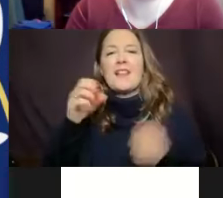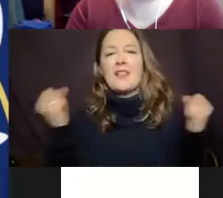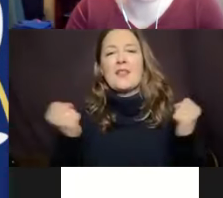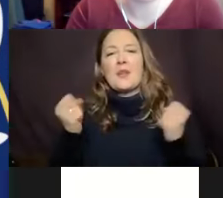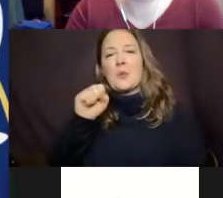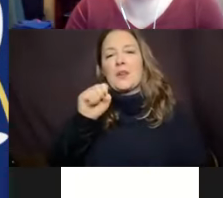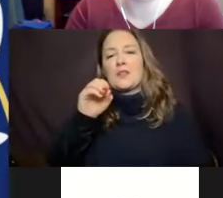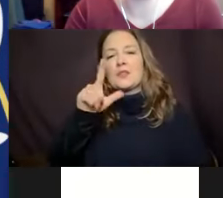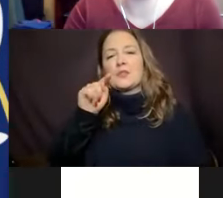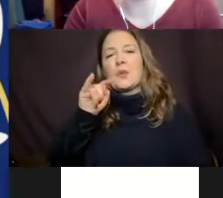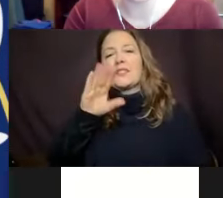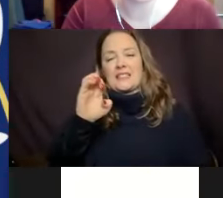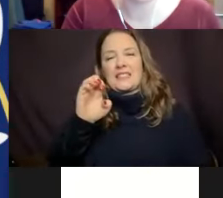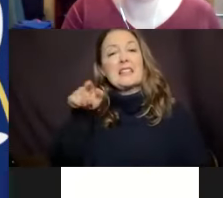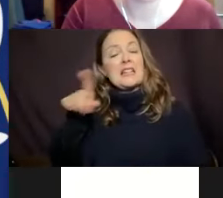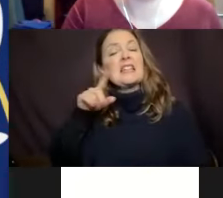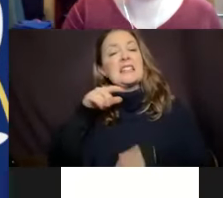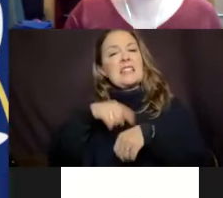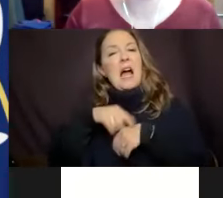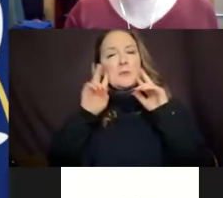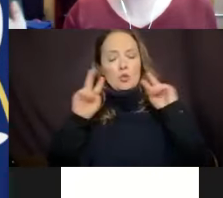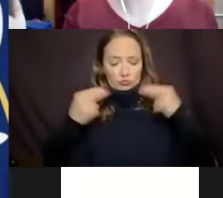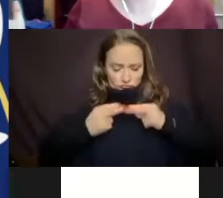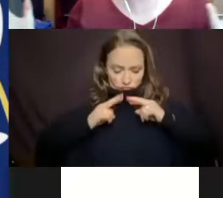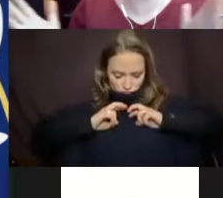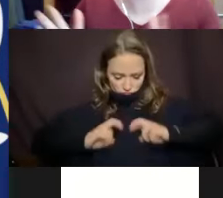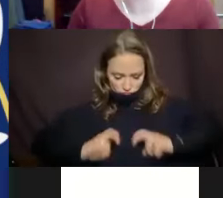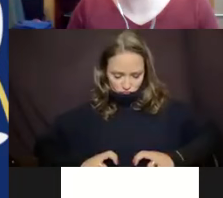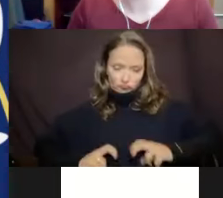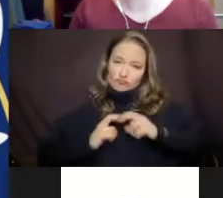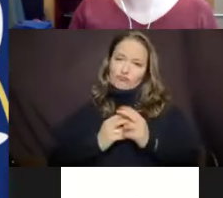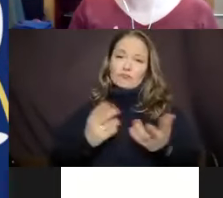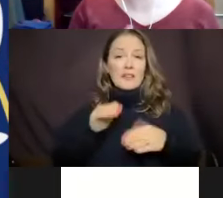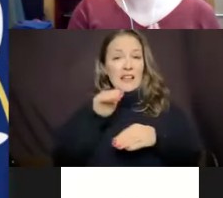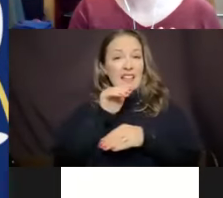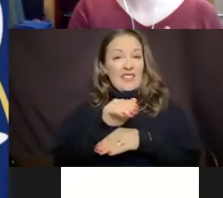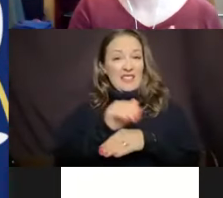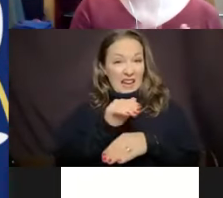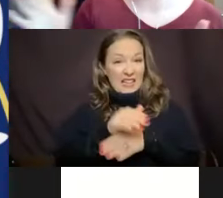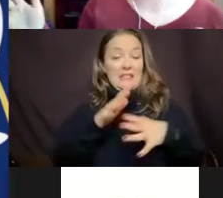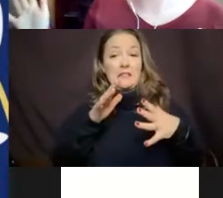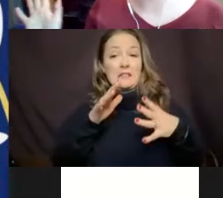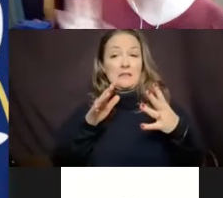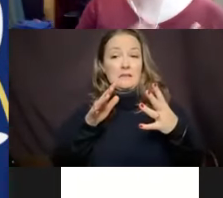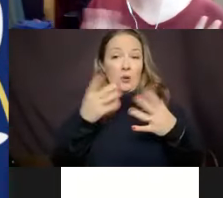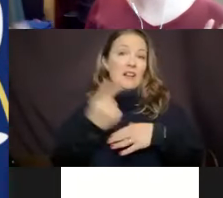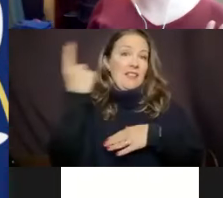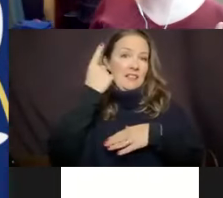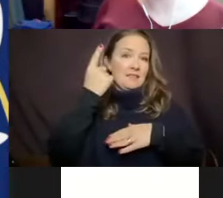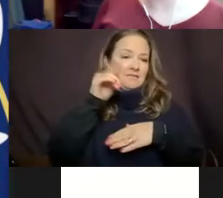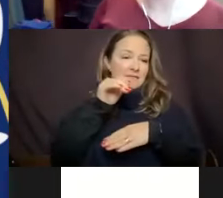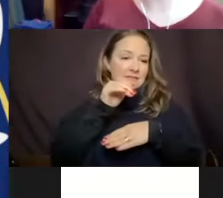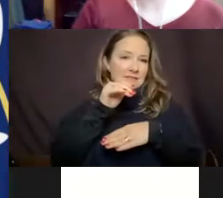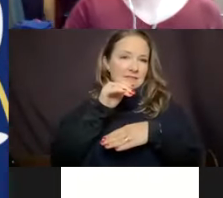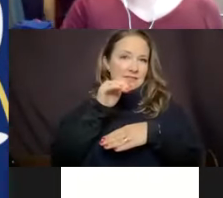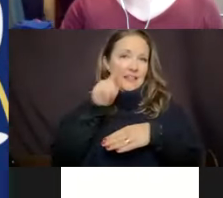a time to turn inward and reflect as the nights get shorter and shorter and the days get longer later